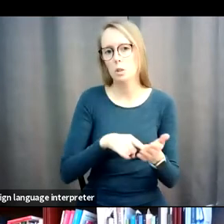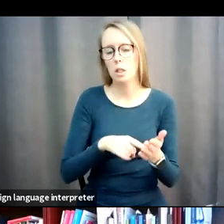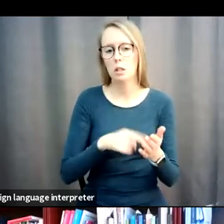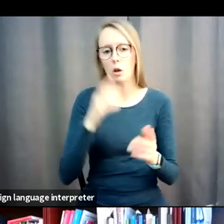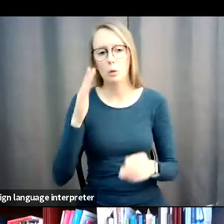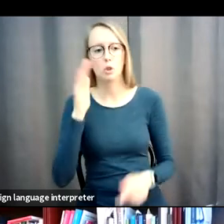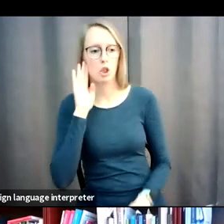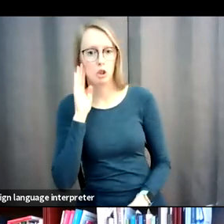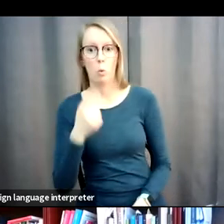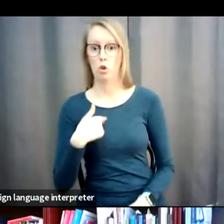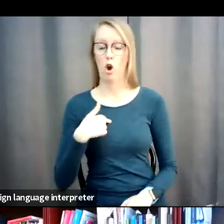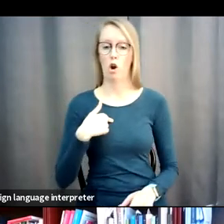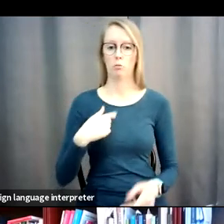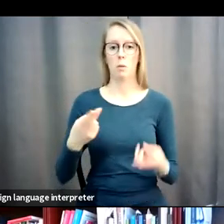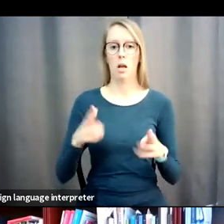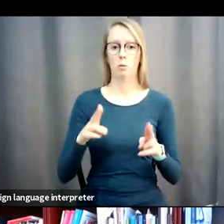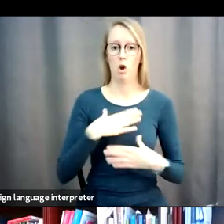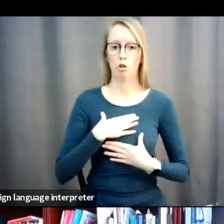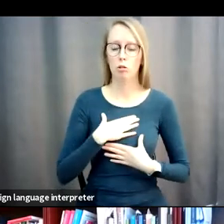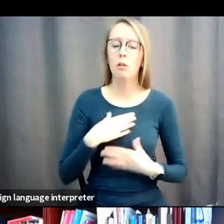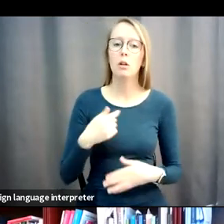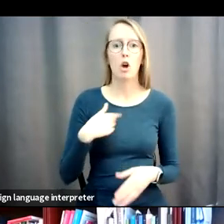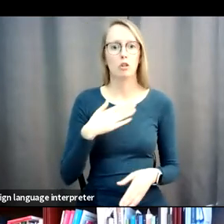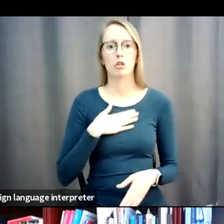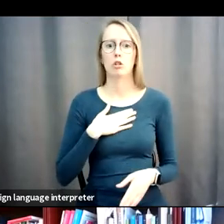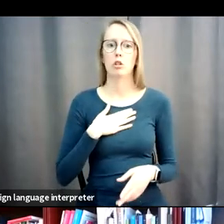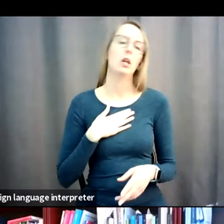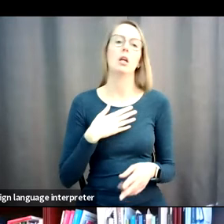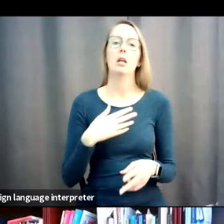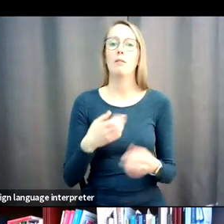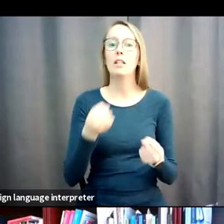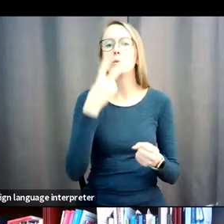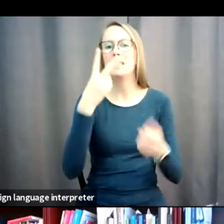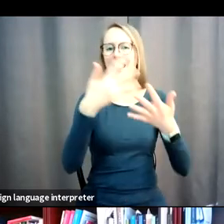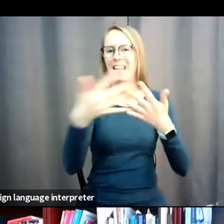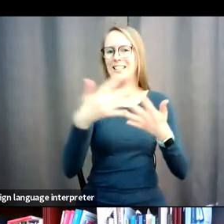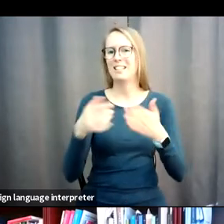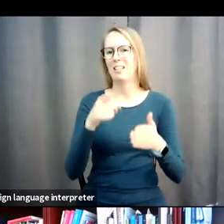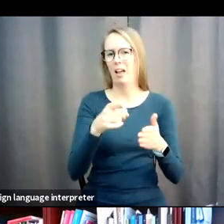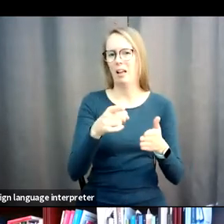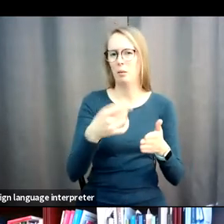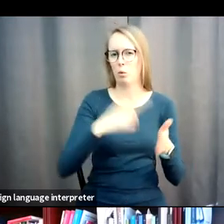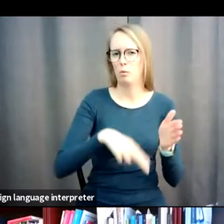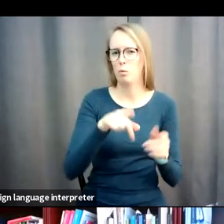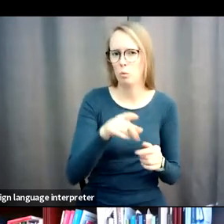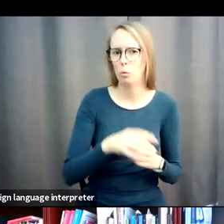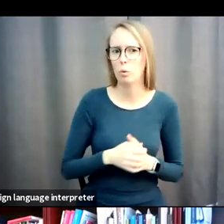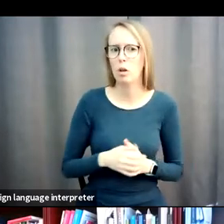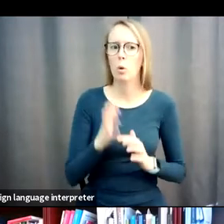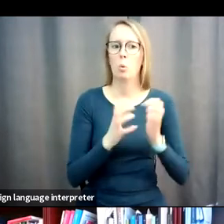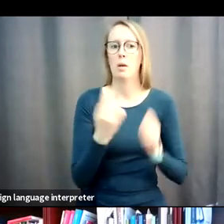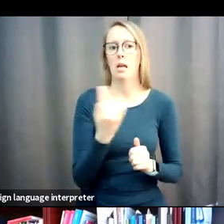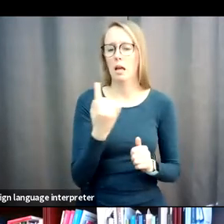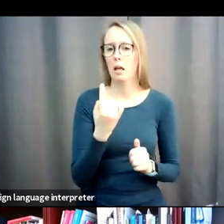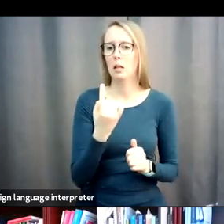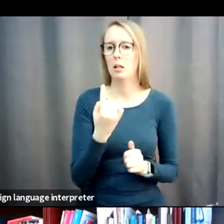as a lawyer, I always think it's important to actually see the text of the convention. It says in number one that states parties shall